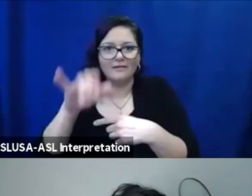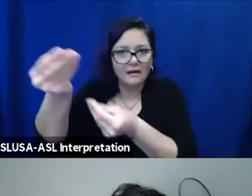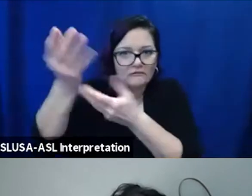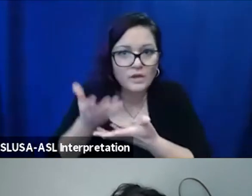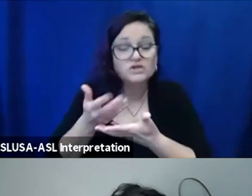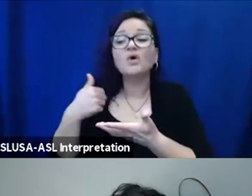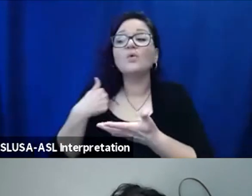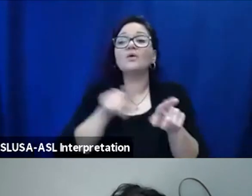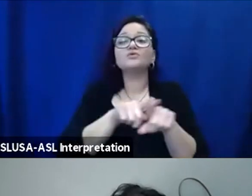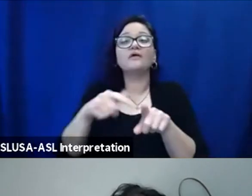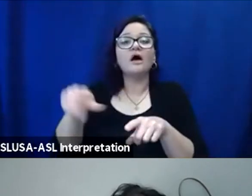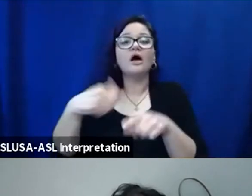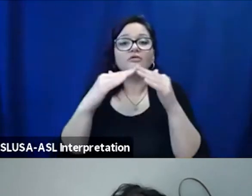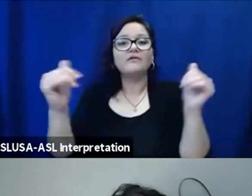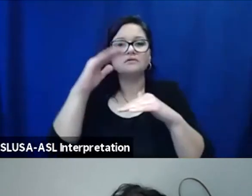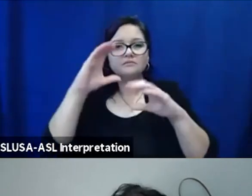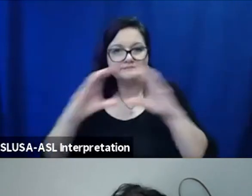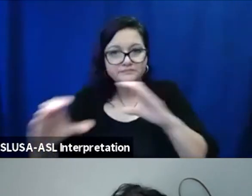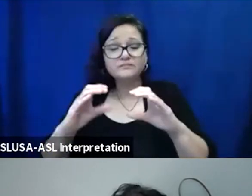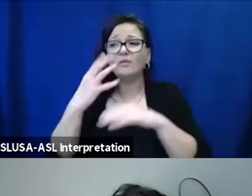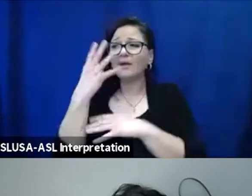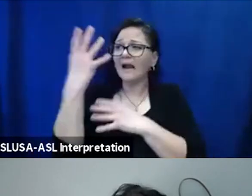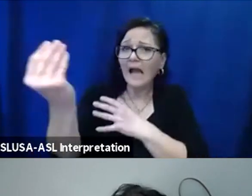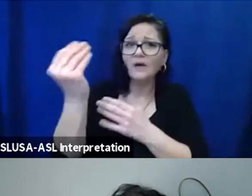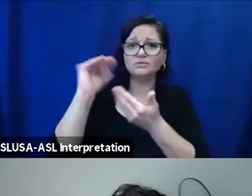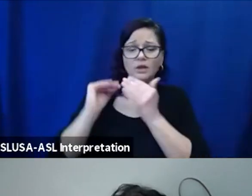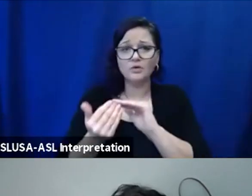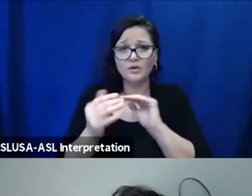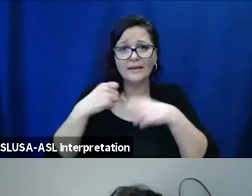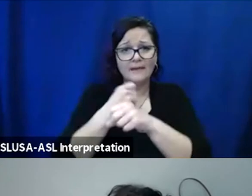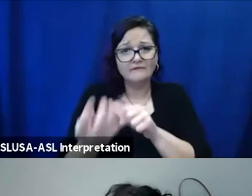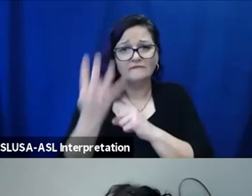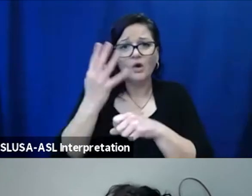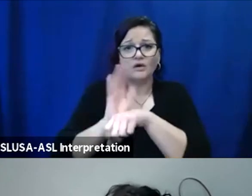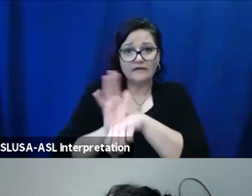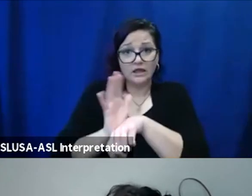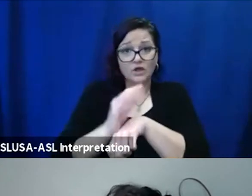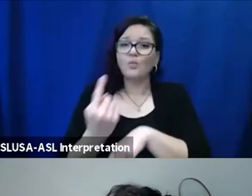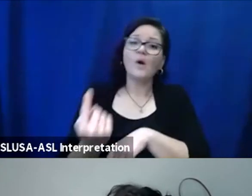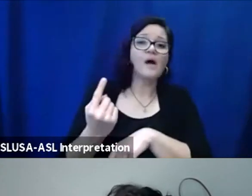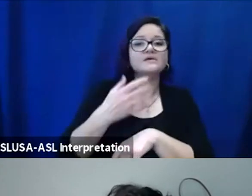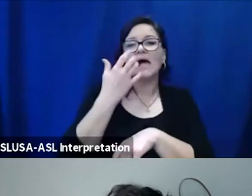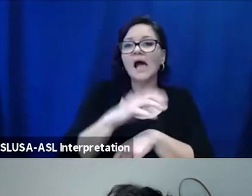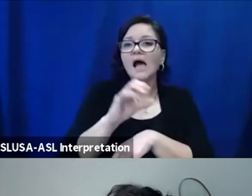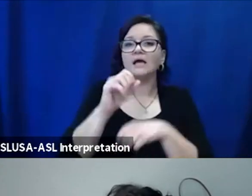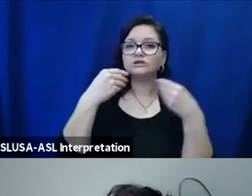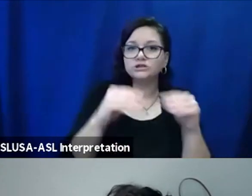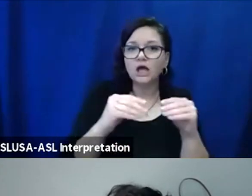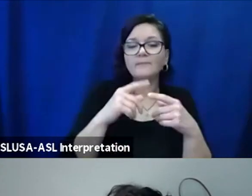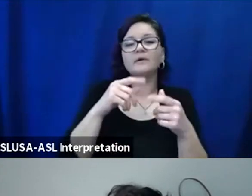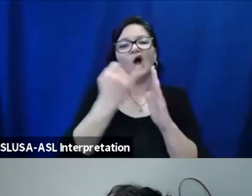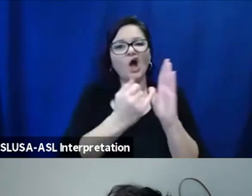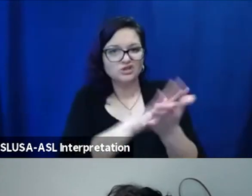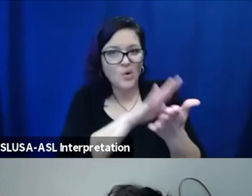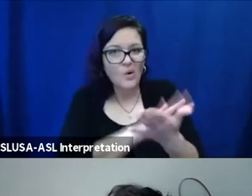of communication, and we went out into the community. We did 4 videos. One was in a hot shop at an art school. Another